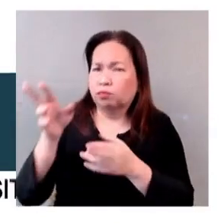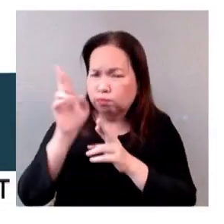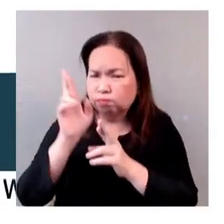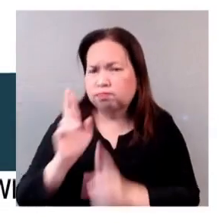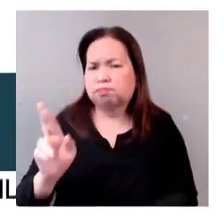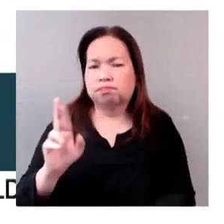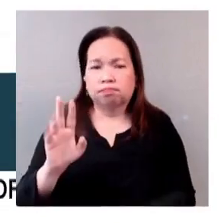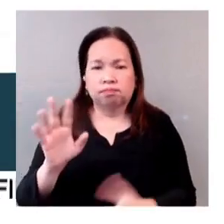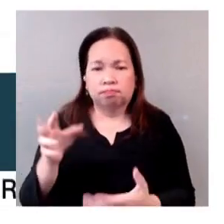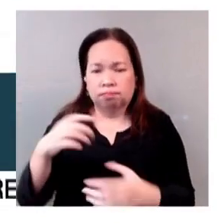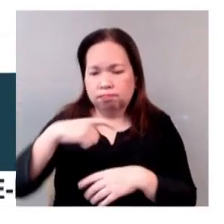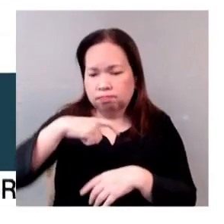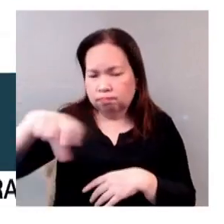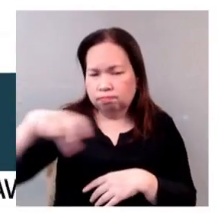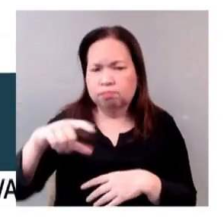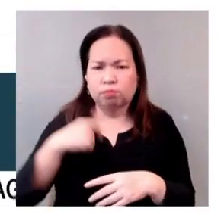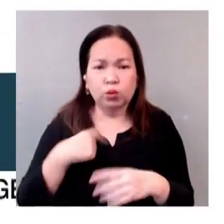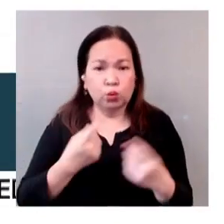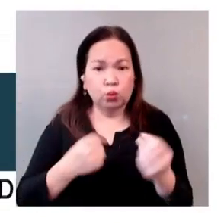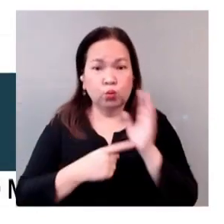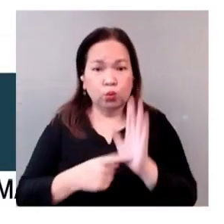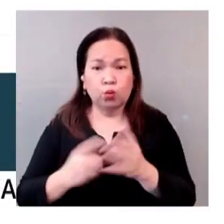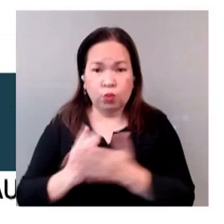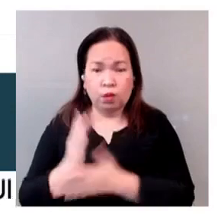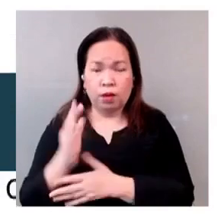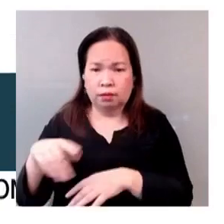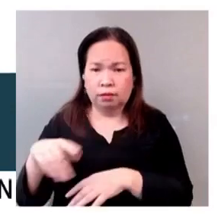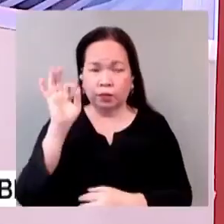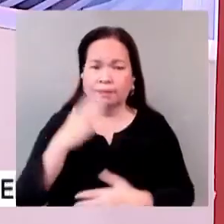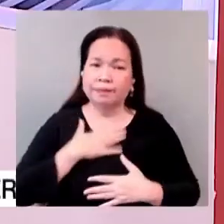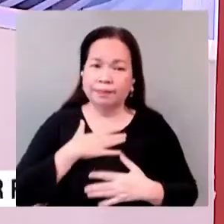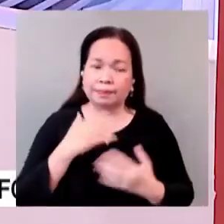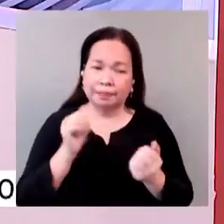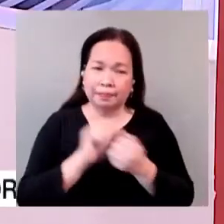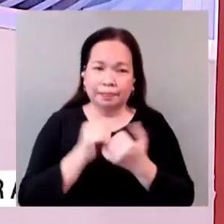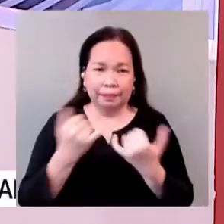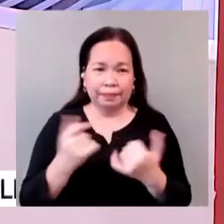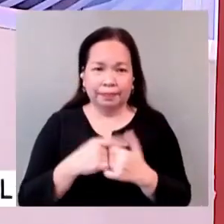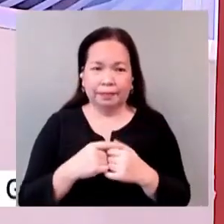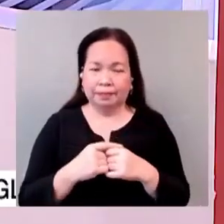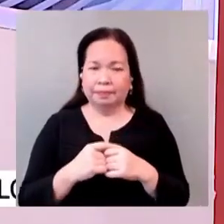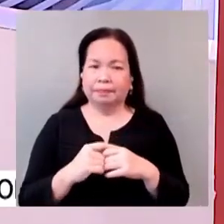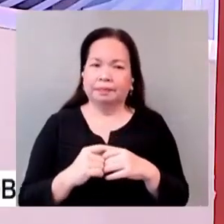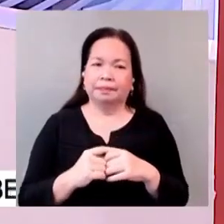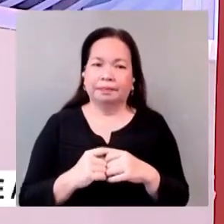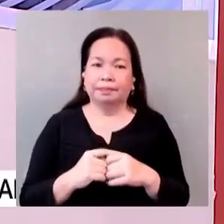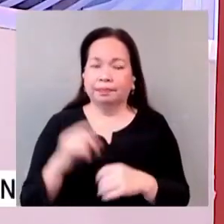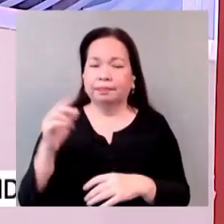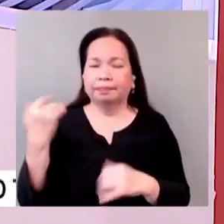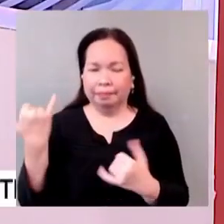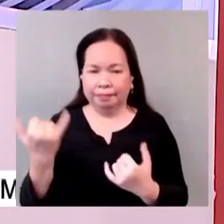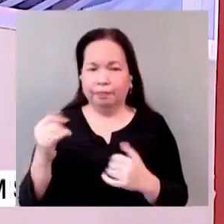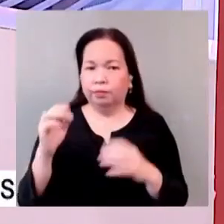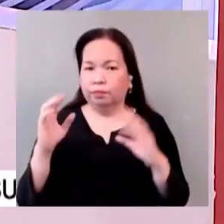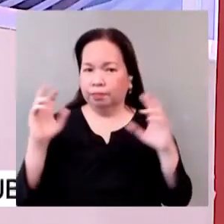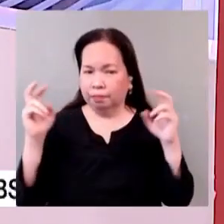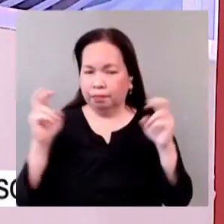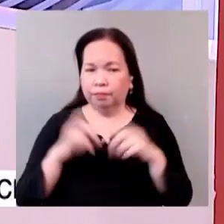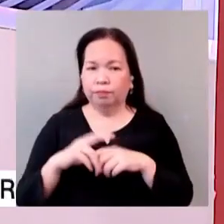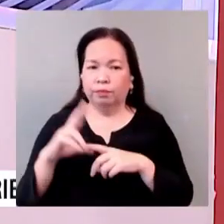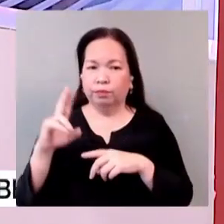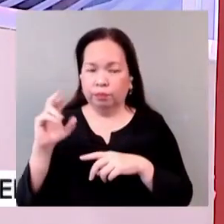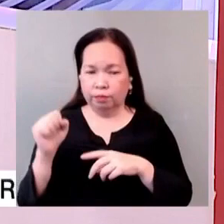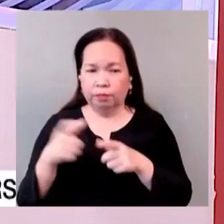our sovereign rights over these areas. The U.S., Japan, and Australia eyeing joint